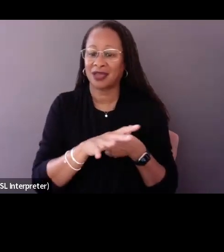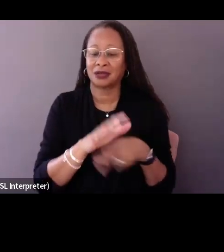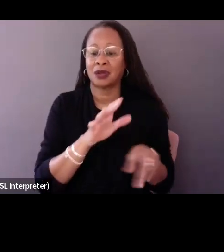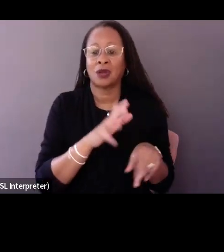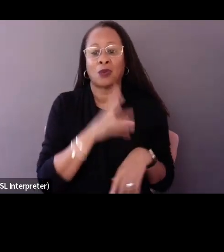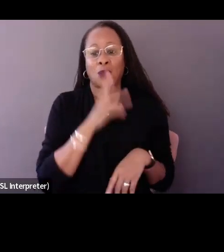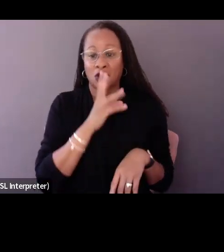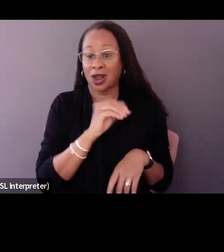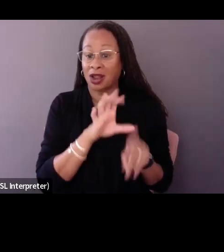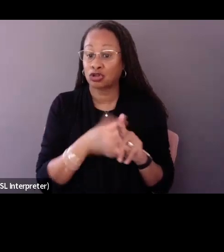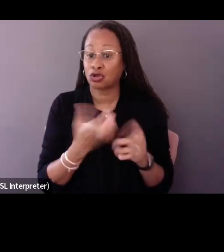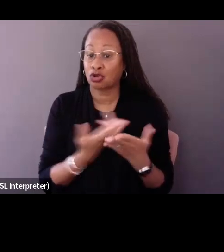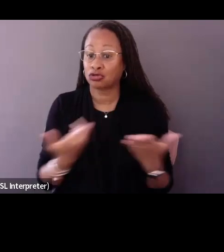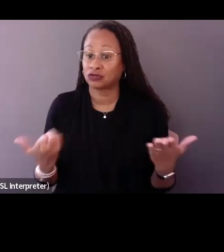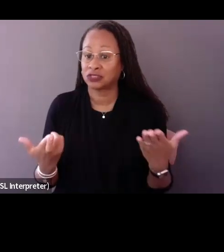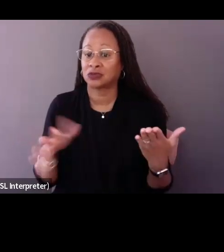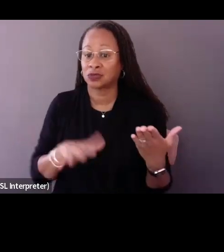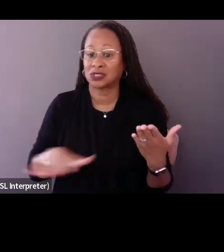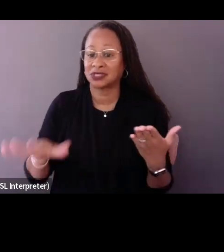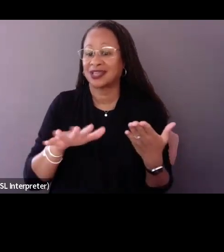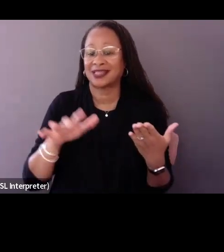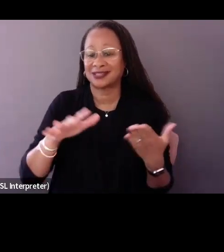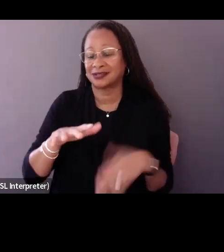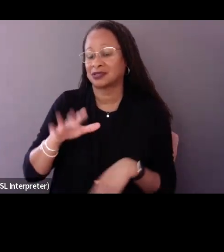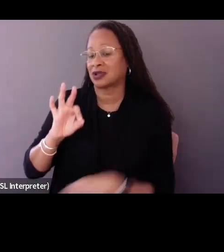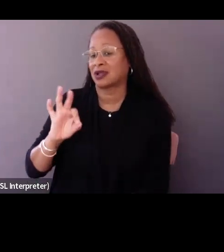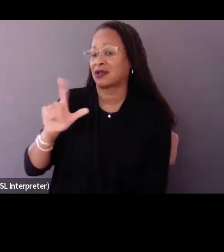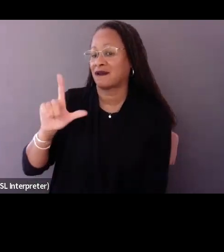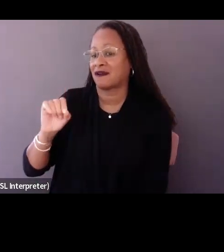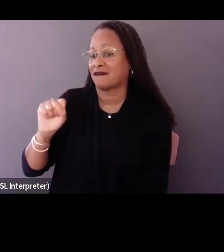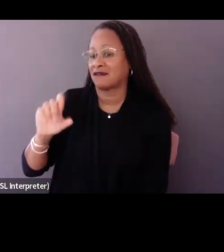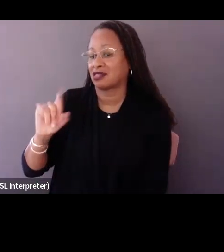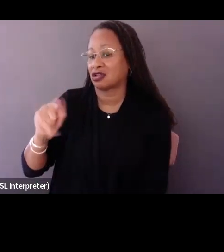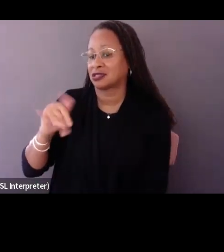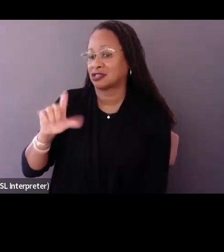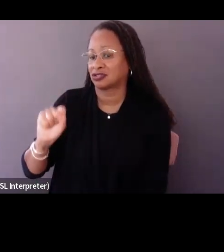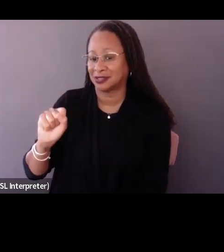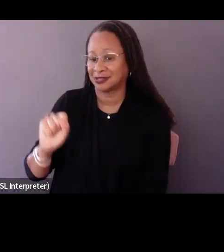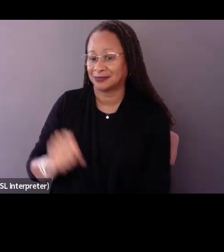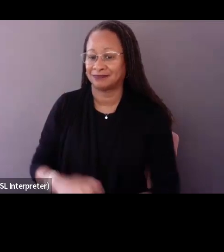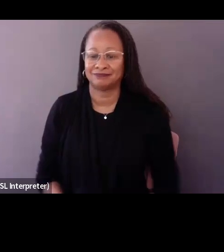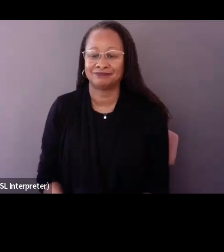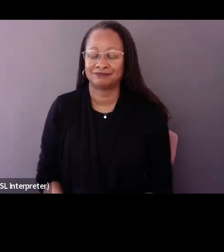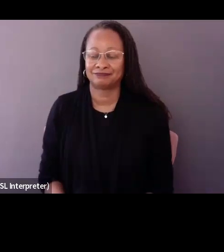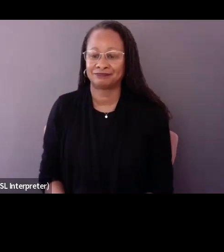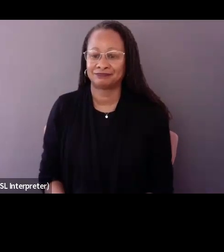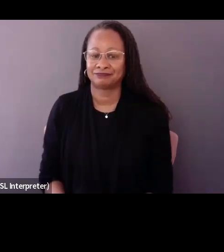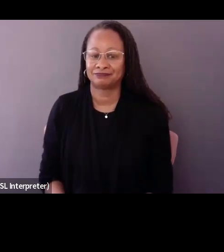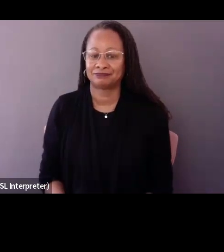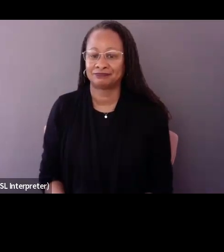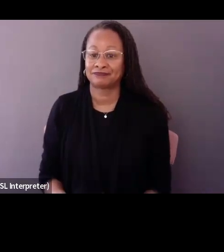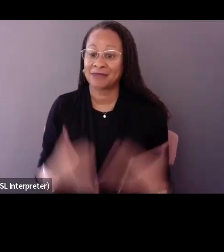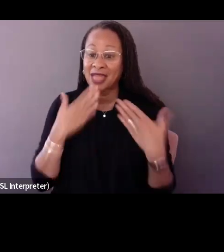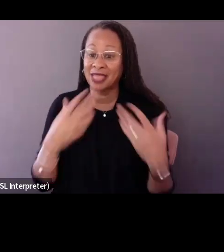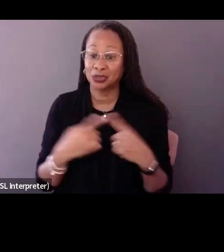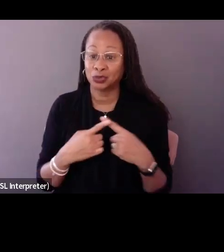land, water, and cultural resources in the unceded territory of Los Angeles. Thank